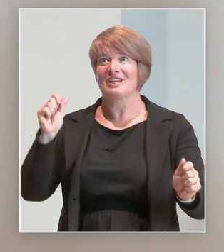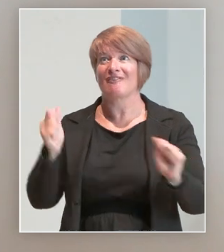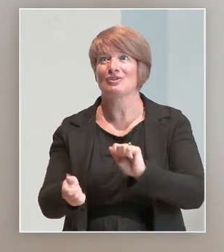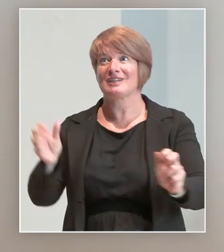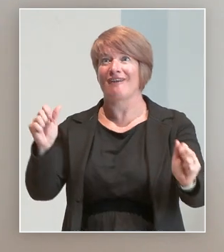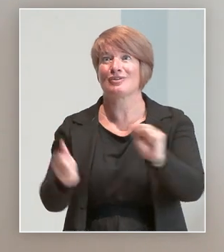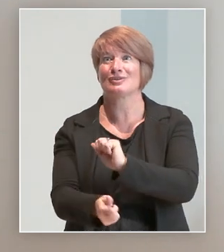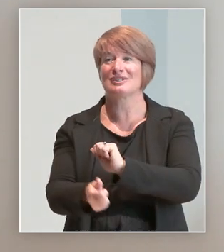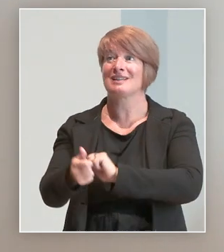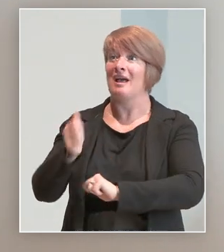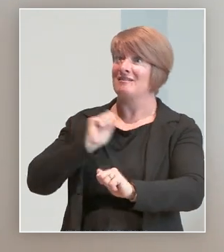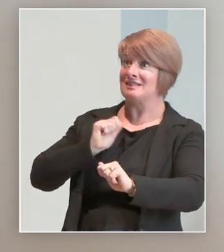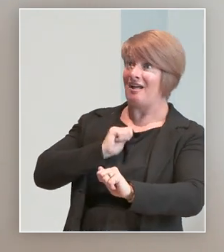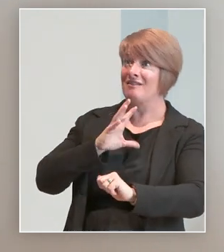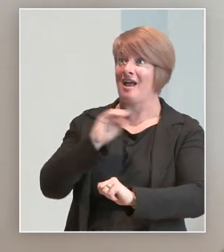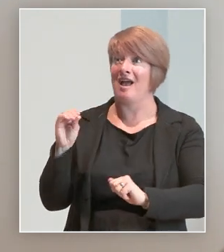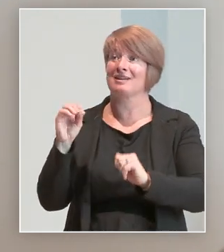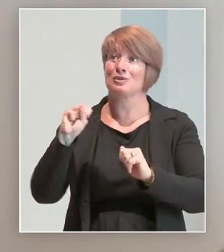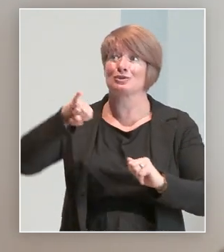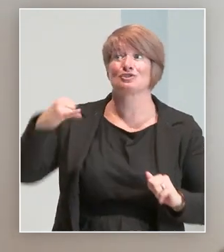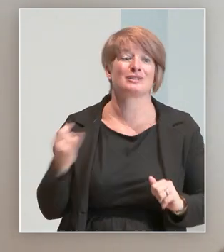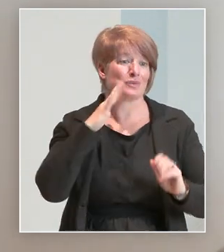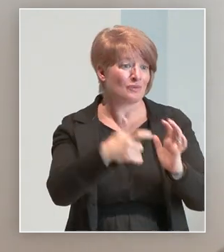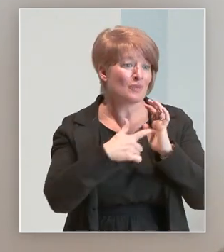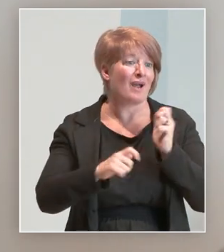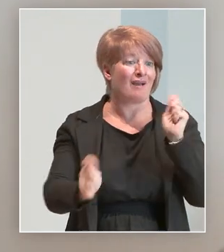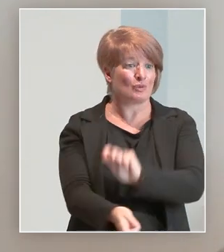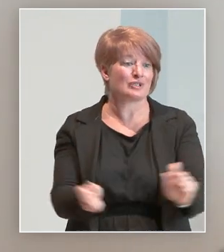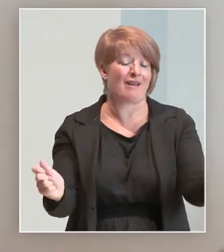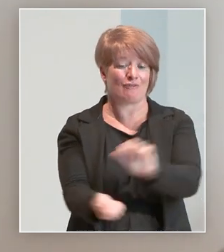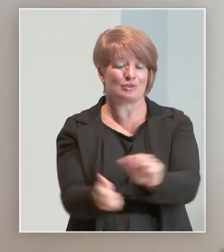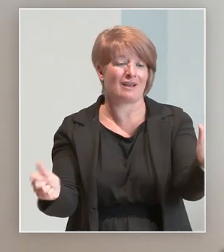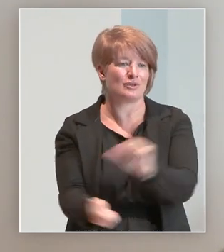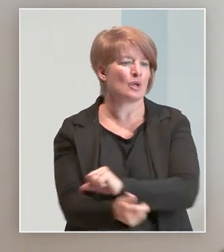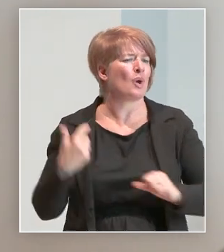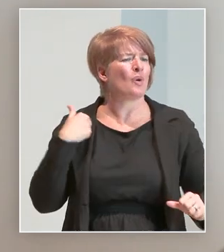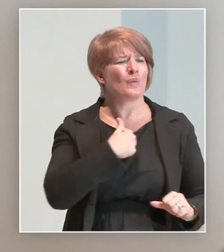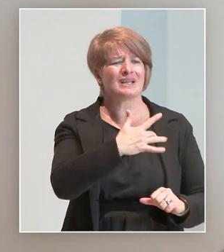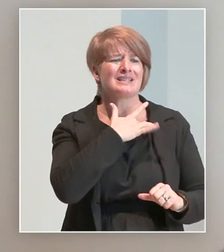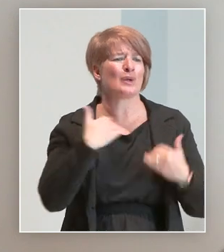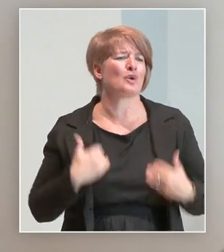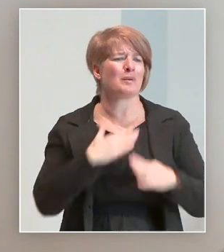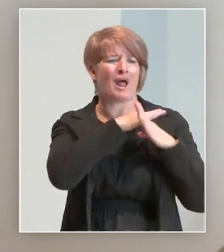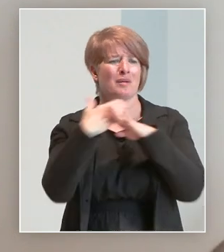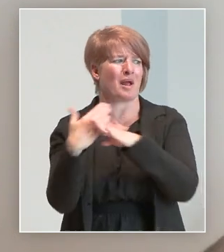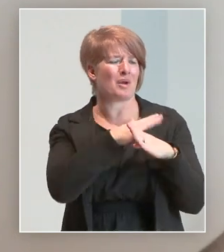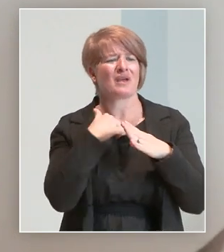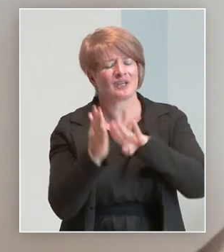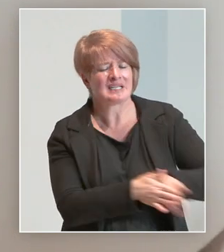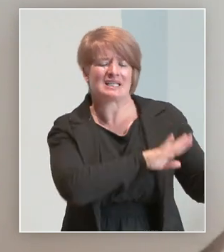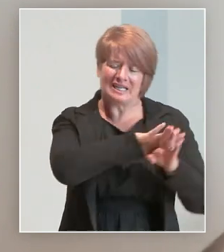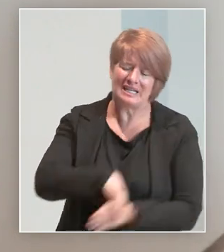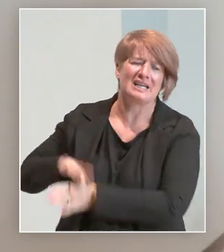evolution of social justice will require. The way that we get out of our own way, that we step away from the